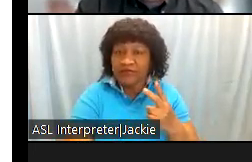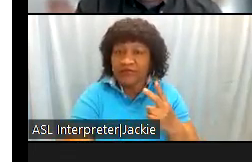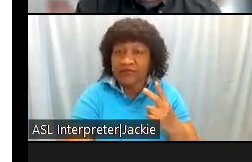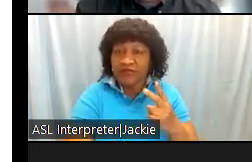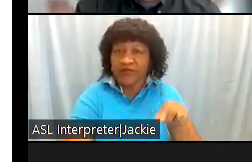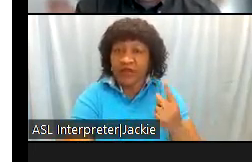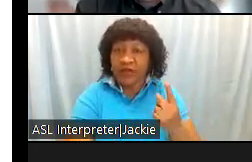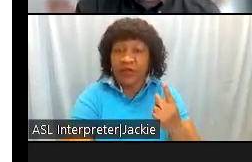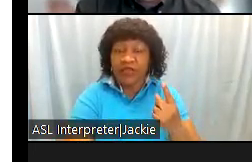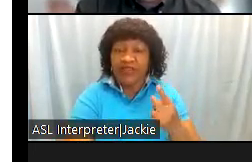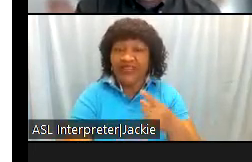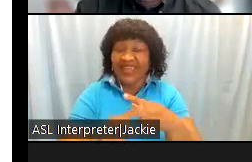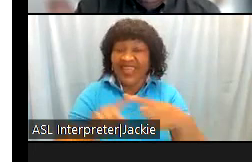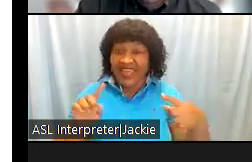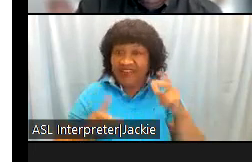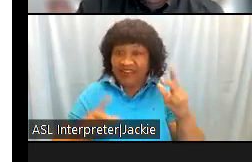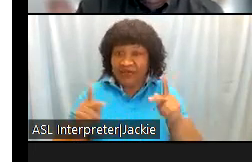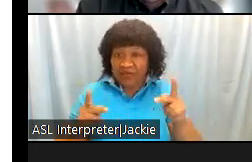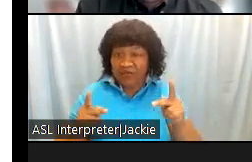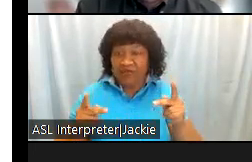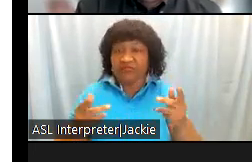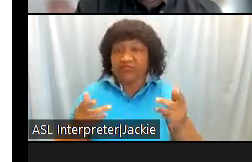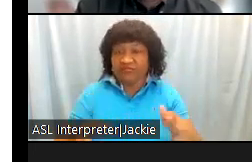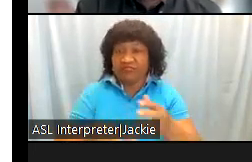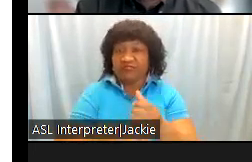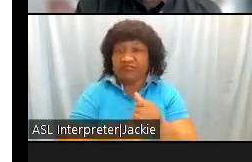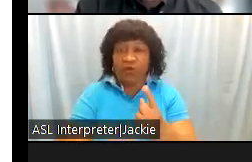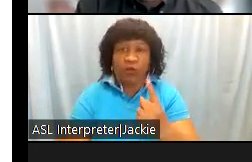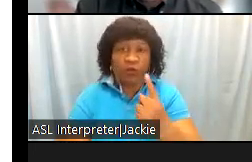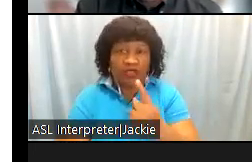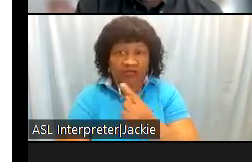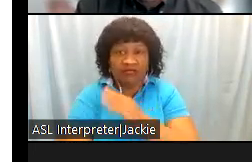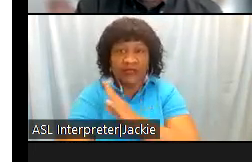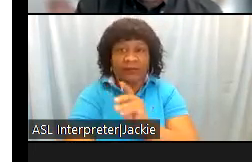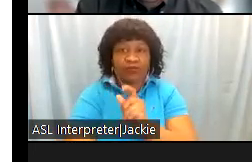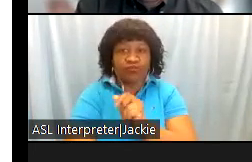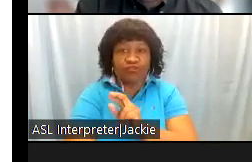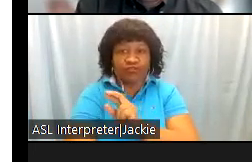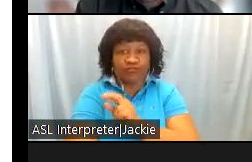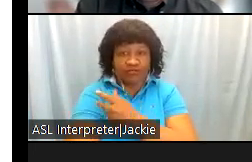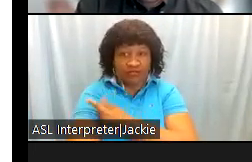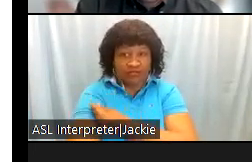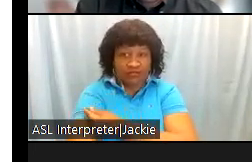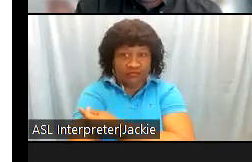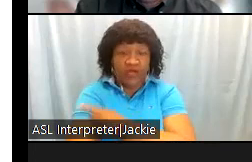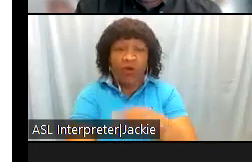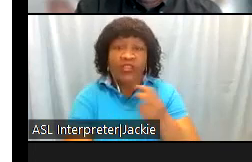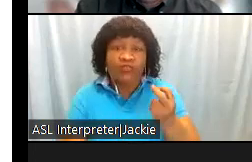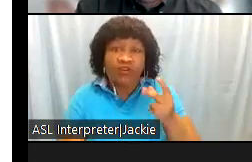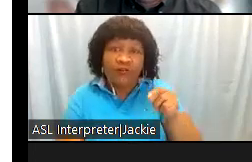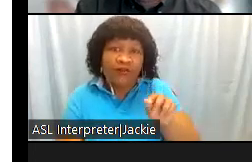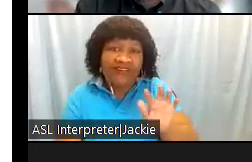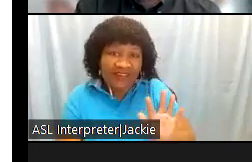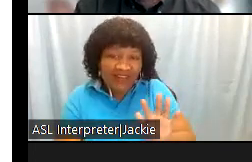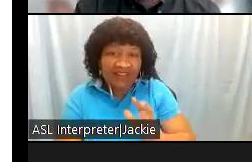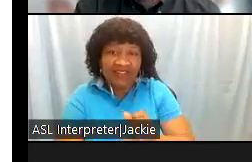only about half the population has received 1 booster, and only 12.5% have received